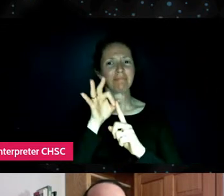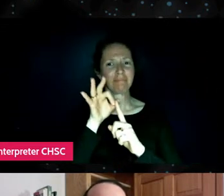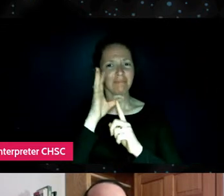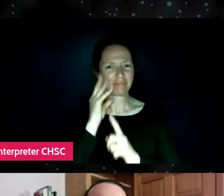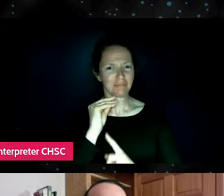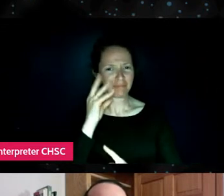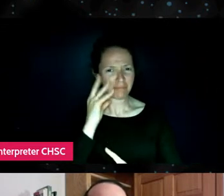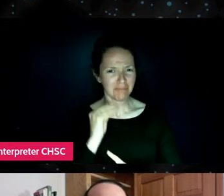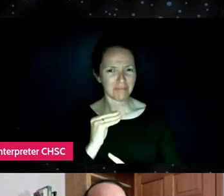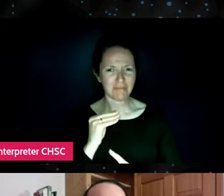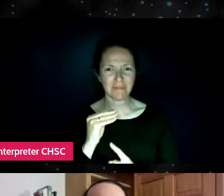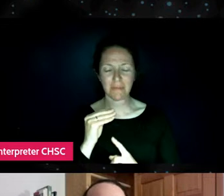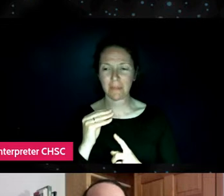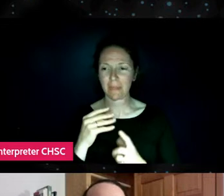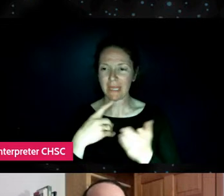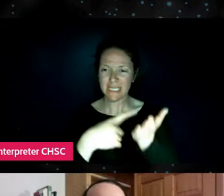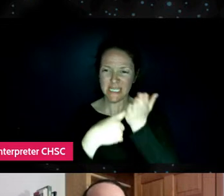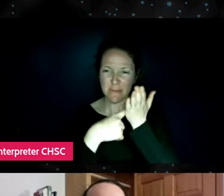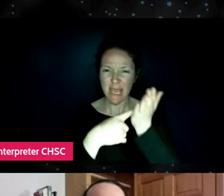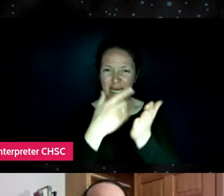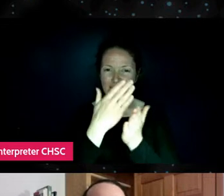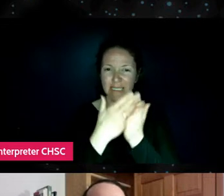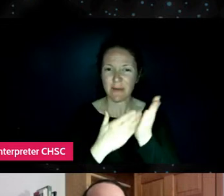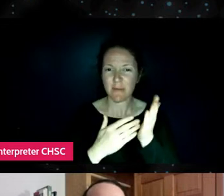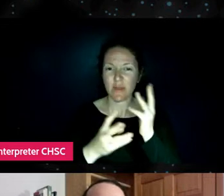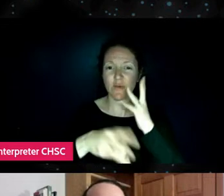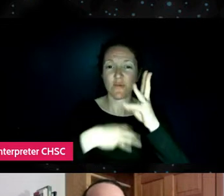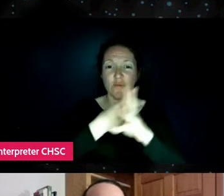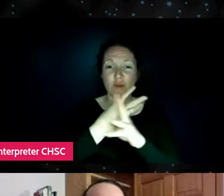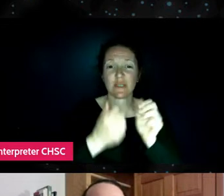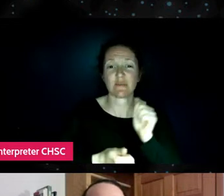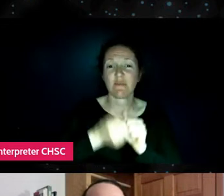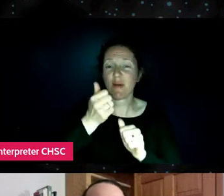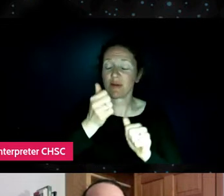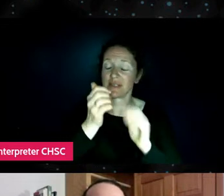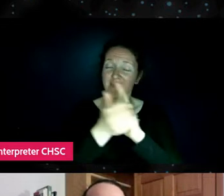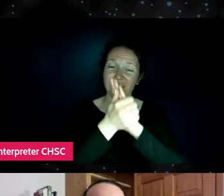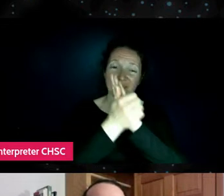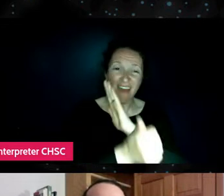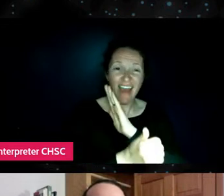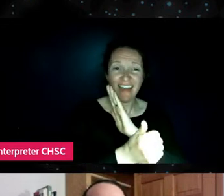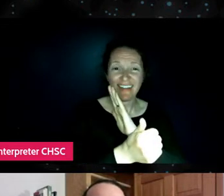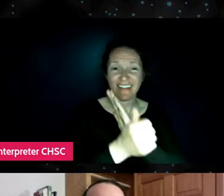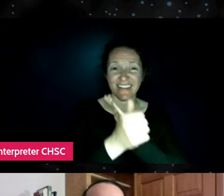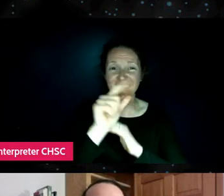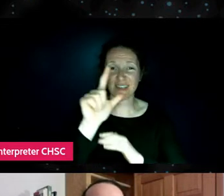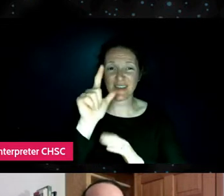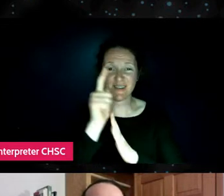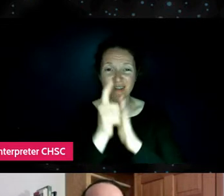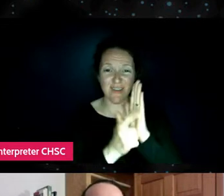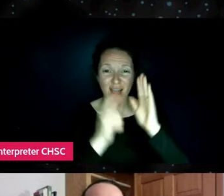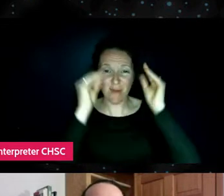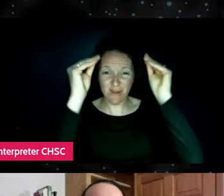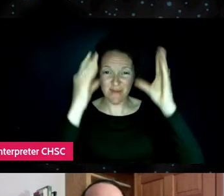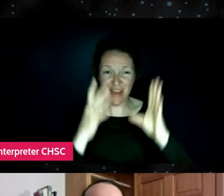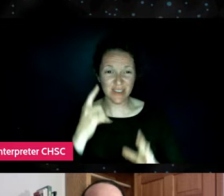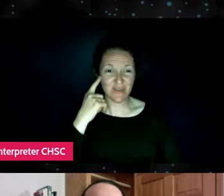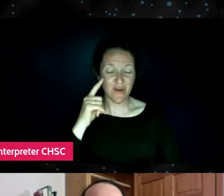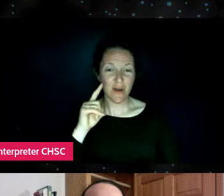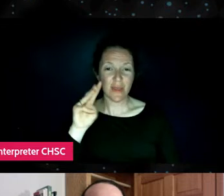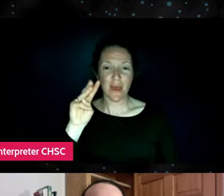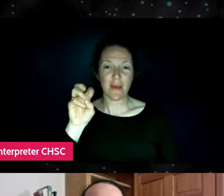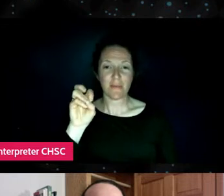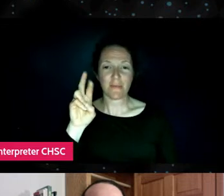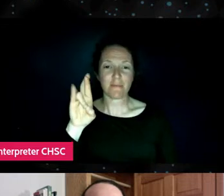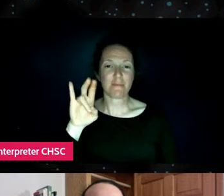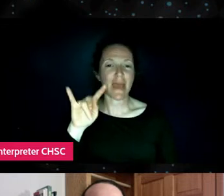Debating some of the world's finest law professors on the merits of the case and that sort of thing. This is not what I would have necessarily thought I would have been